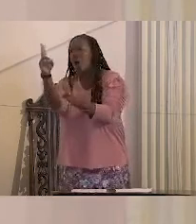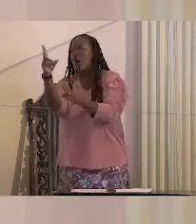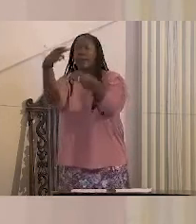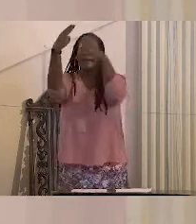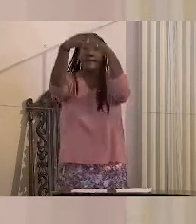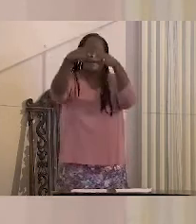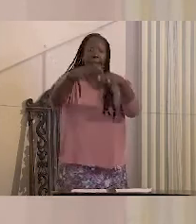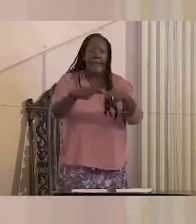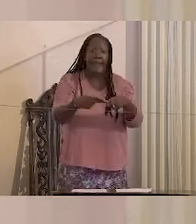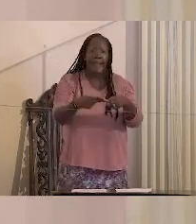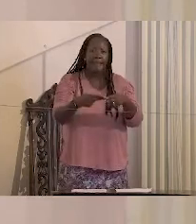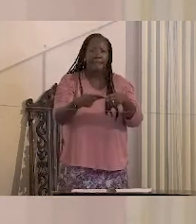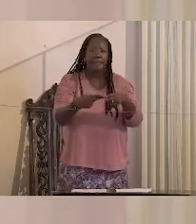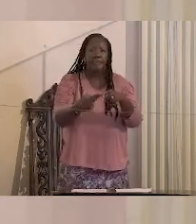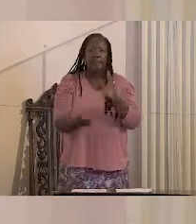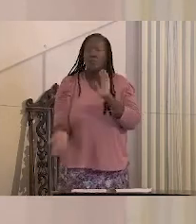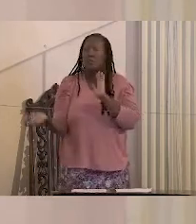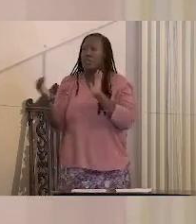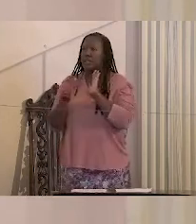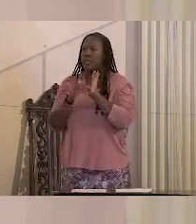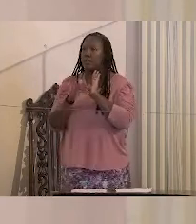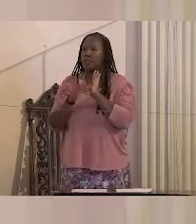rinse, repeat.